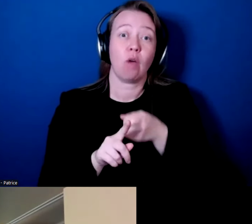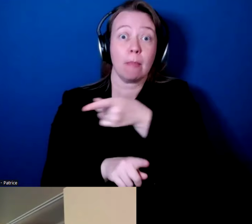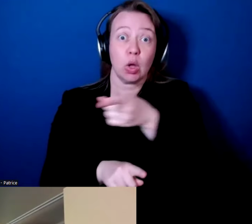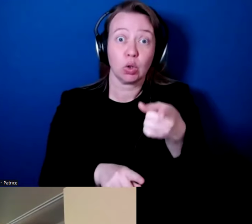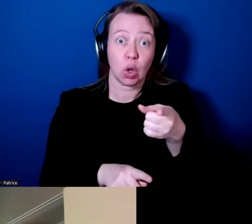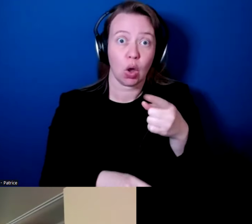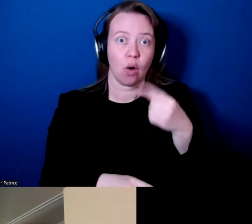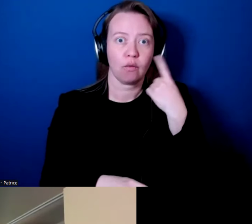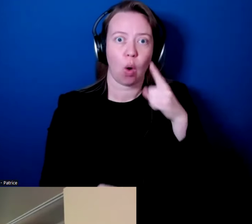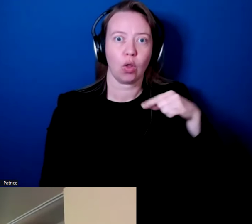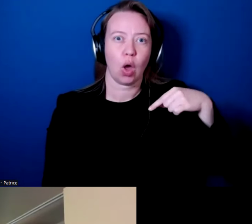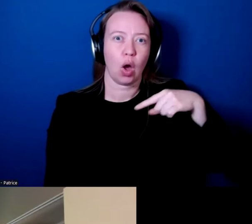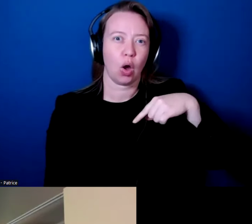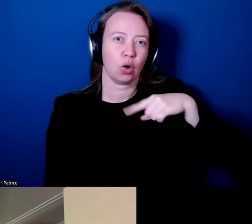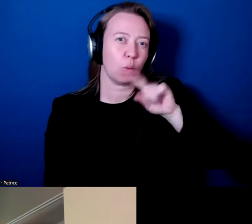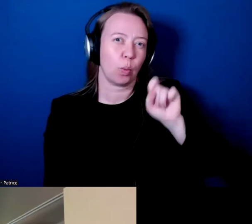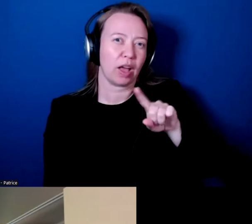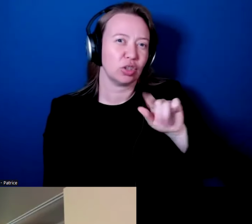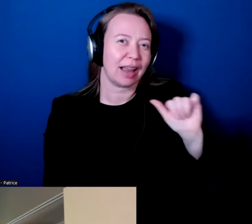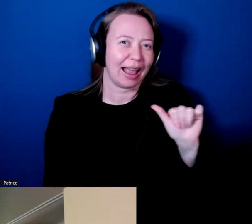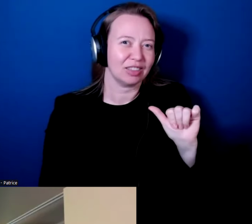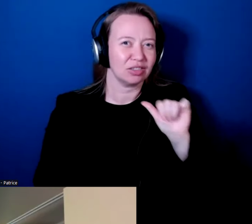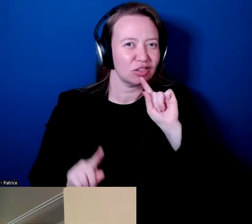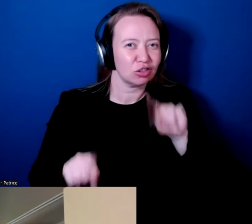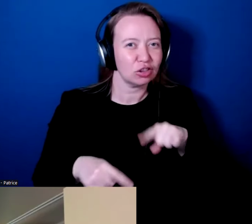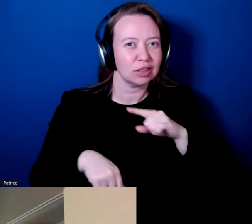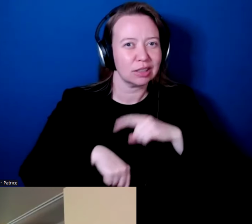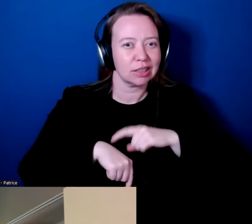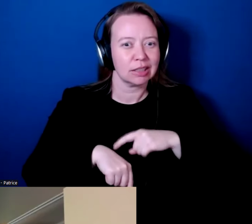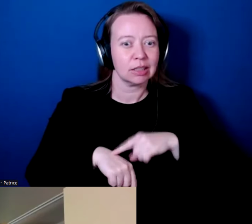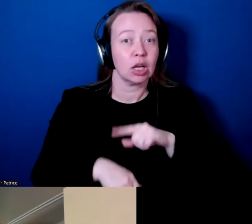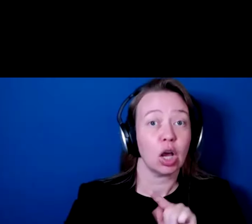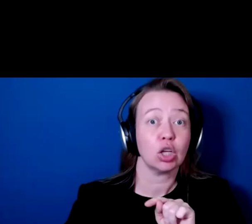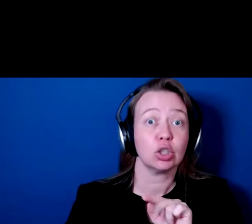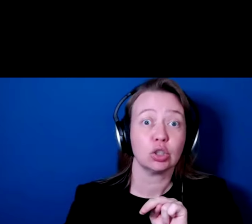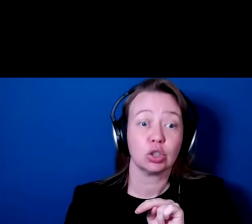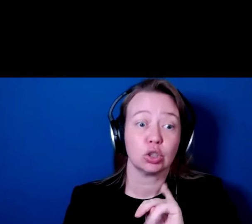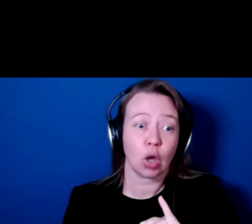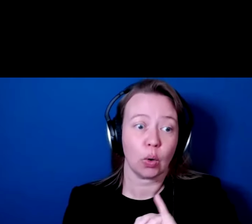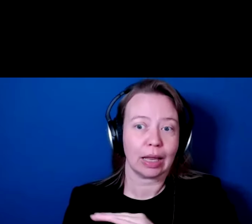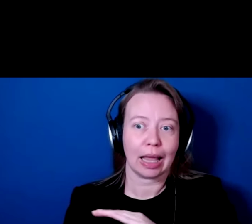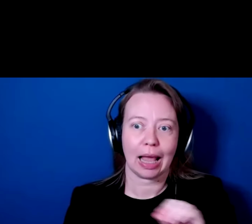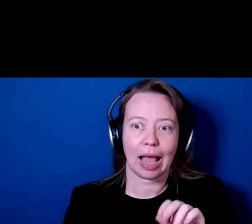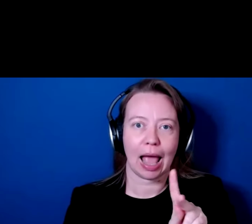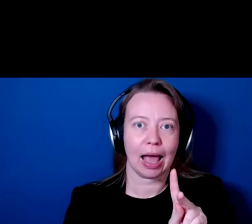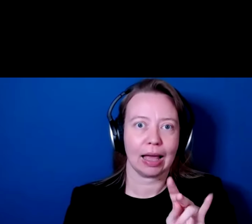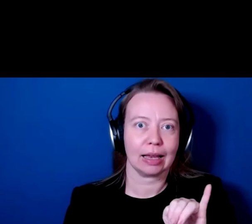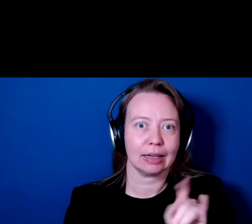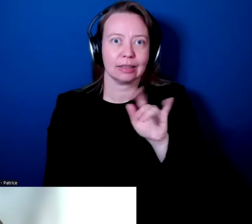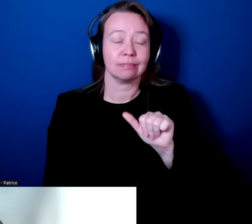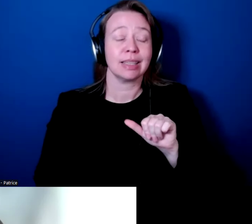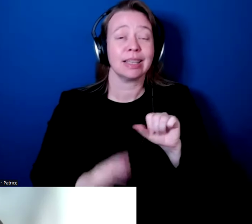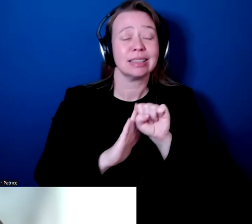Q&A. I will turn to both Tony and Kezia for this question for your remarks. As states continue with system